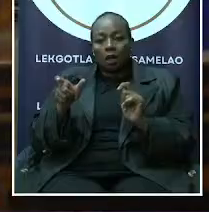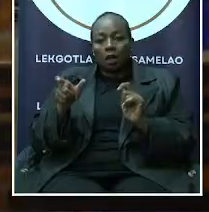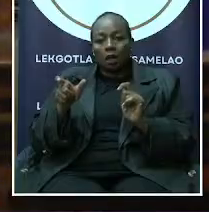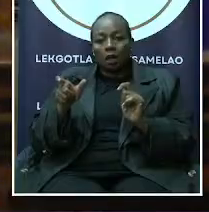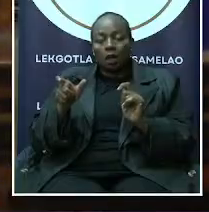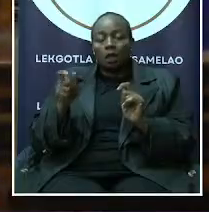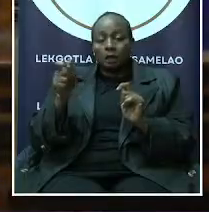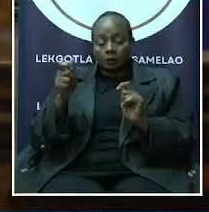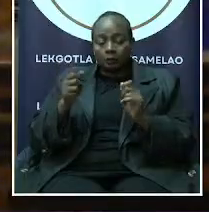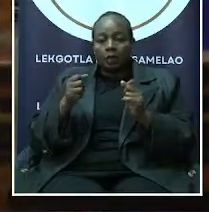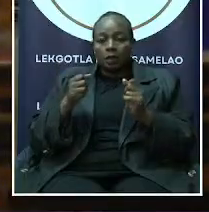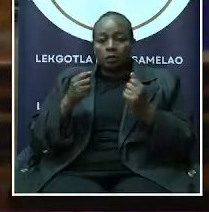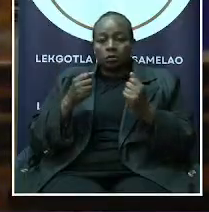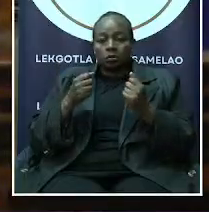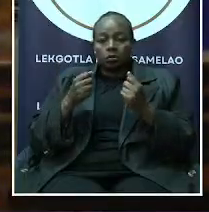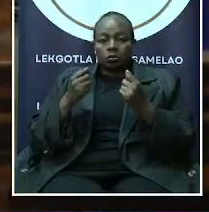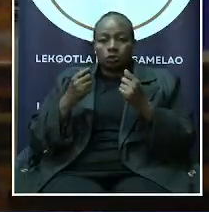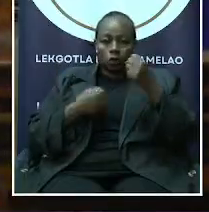sitting. Thank you.